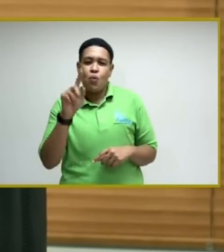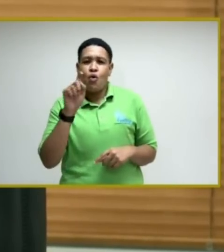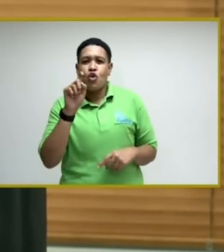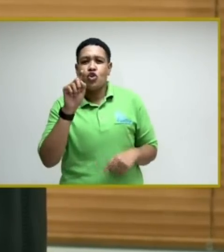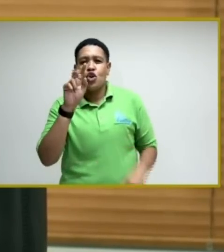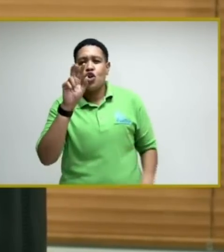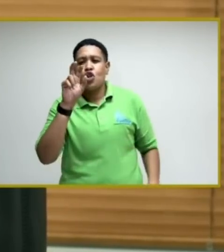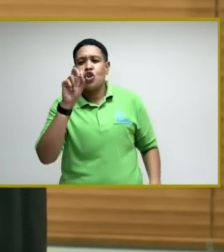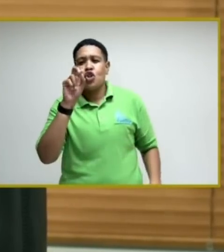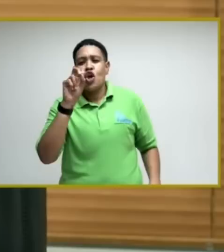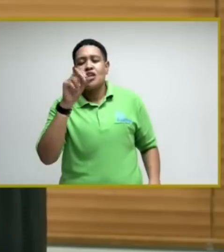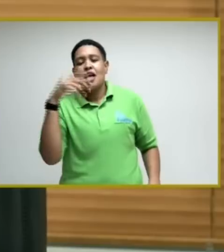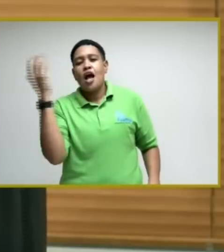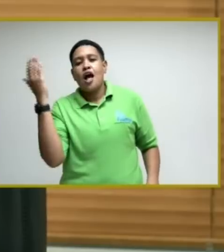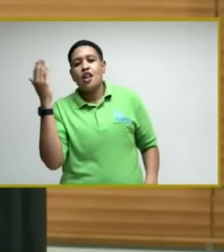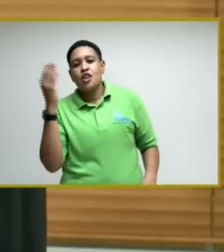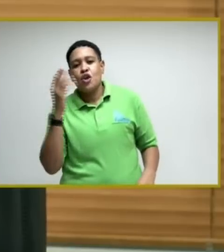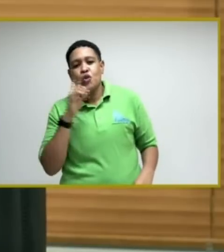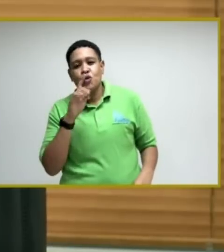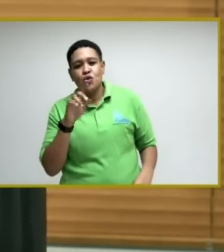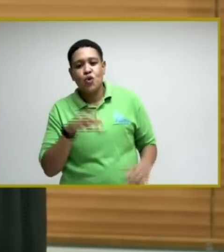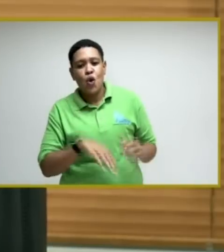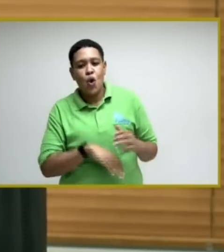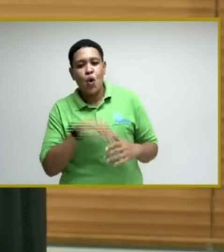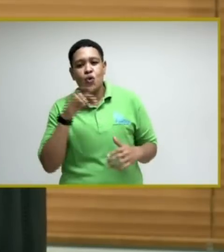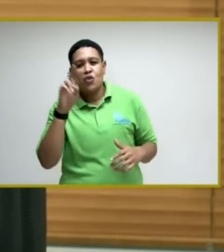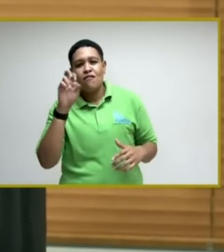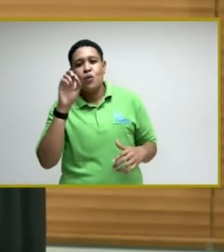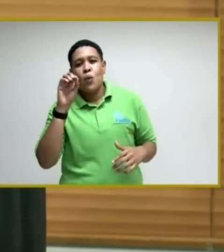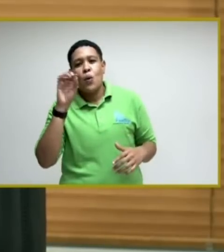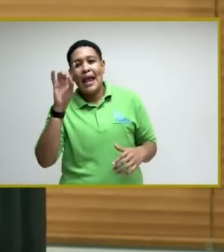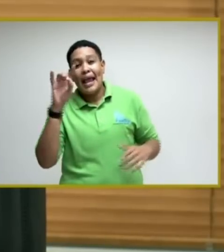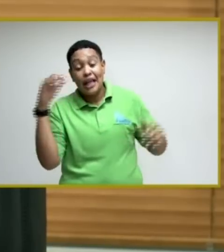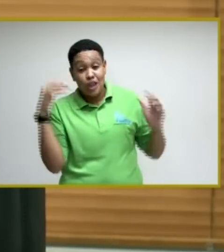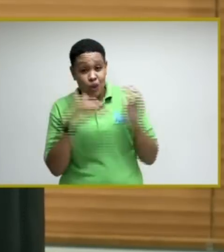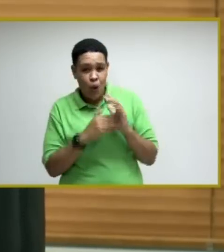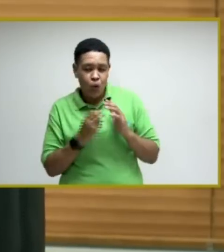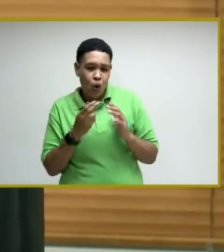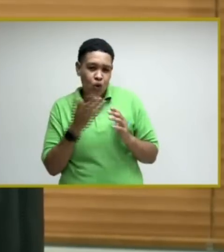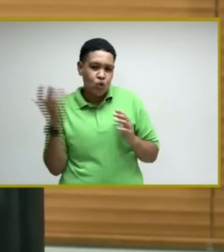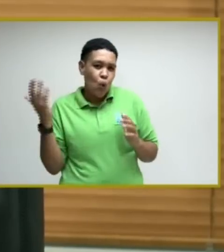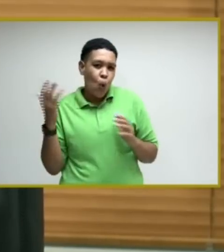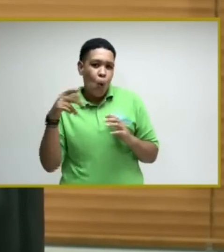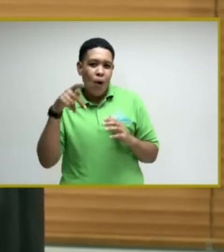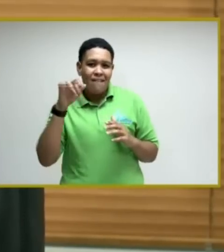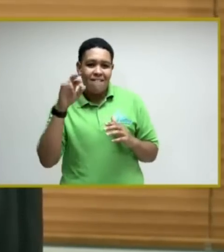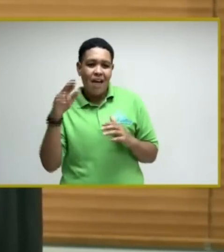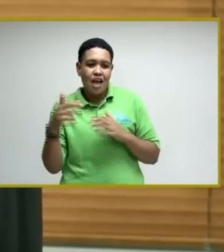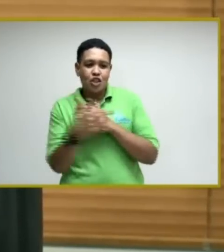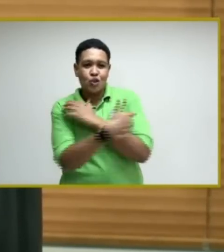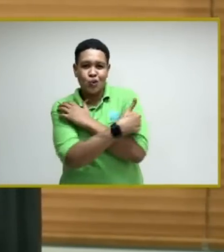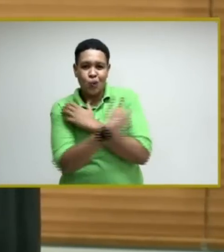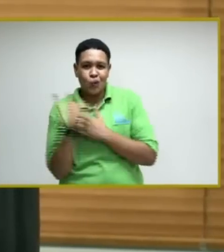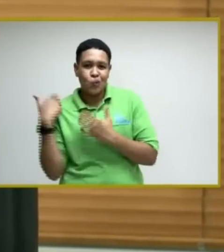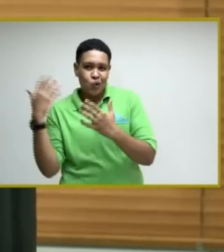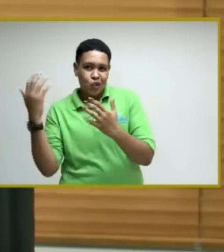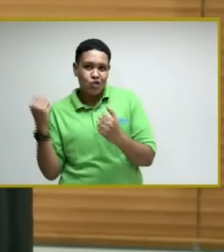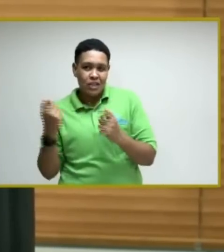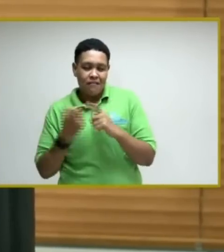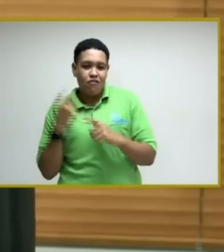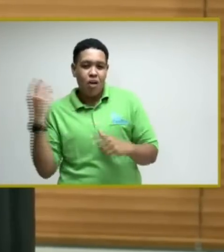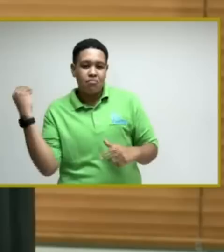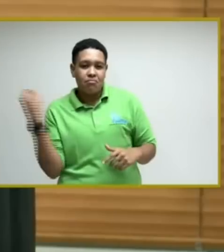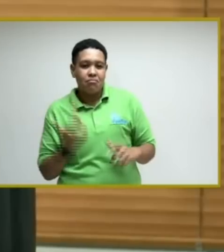130,000 single doses of the 208,000 or so doses that we have received from the